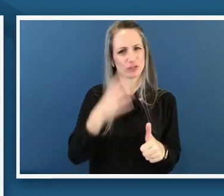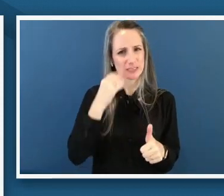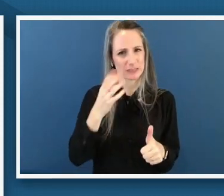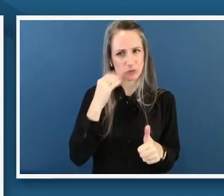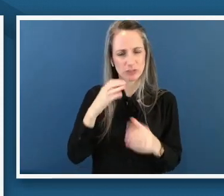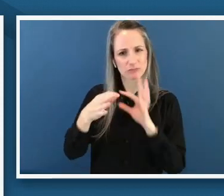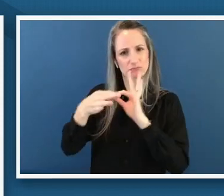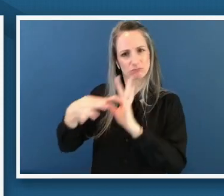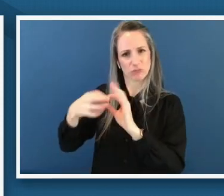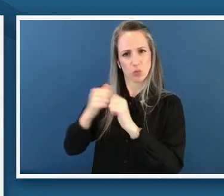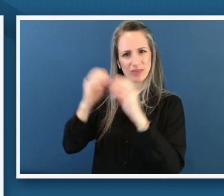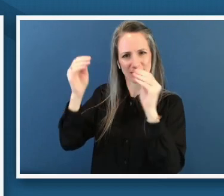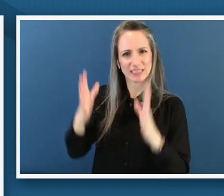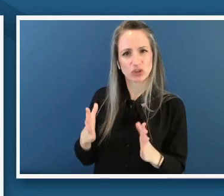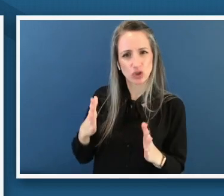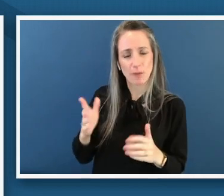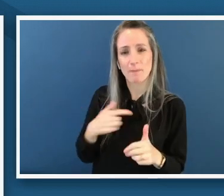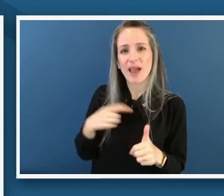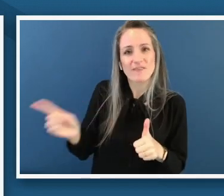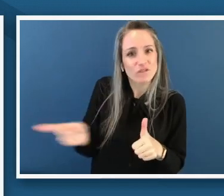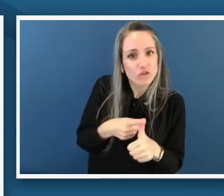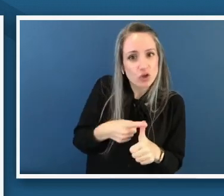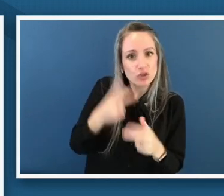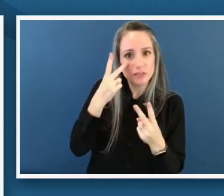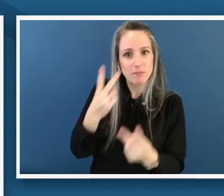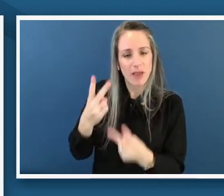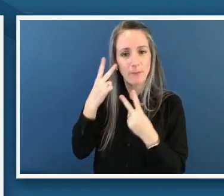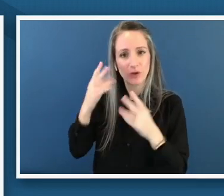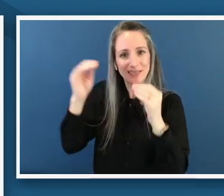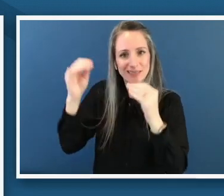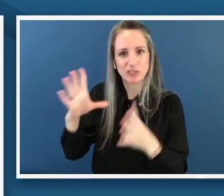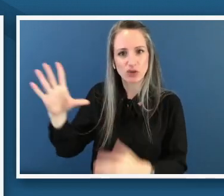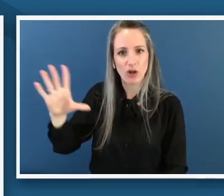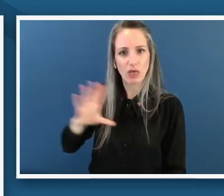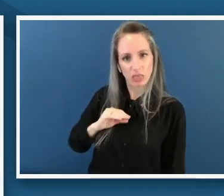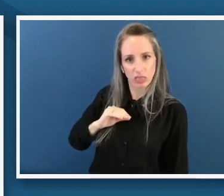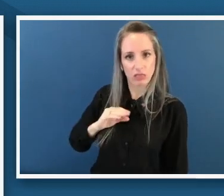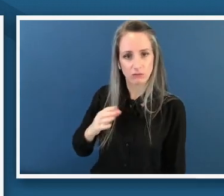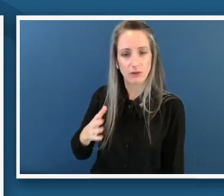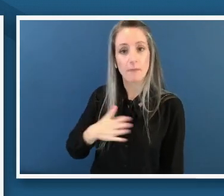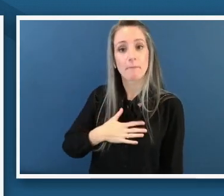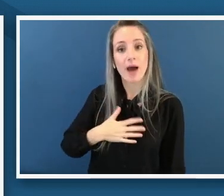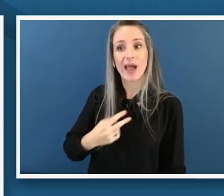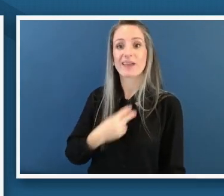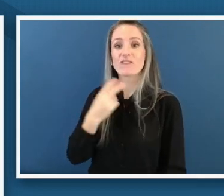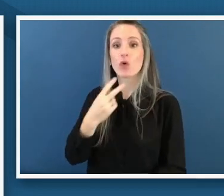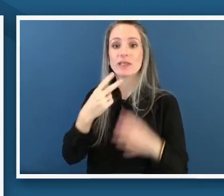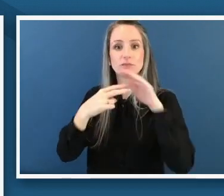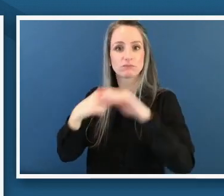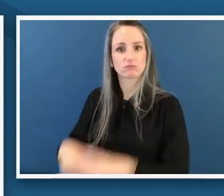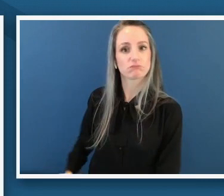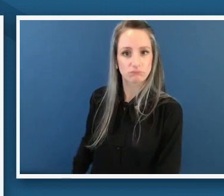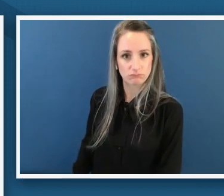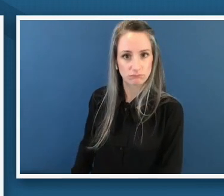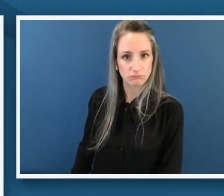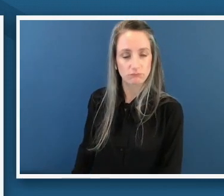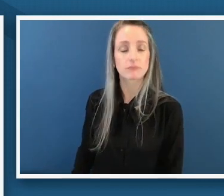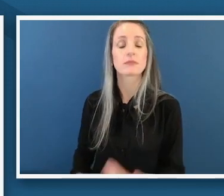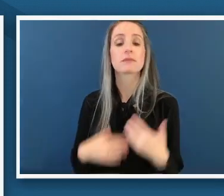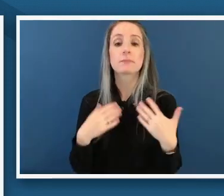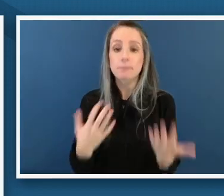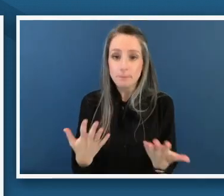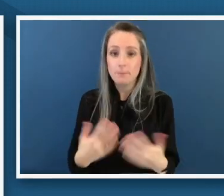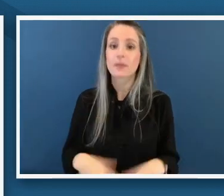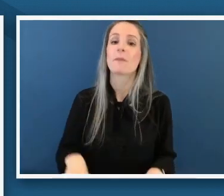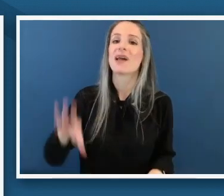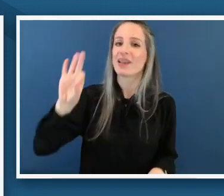teacher, was getting shut down, having my voice disregarded and dismissed. But I also had an amazing teacher in 9th